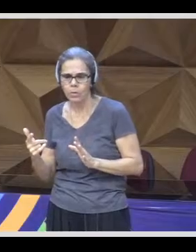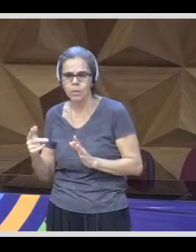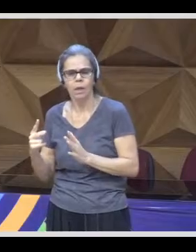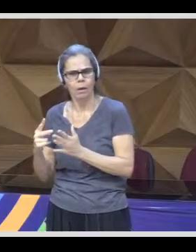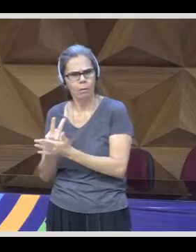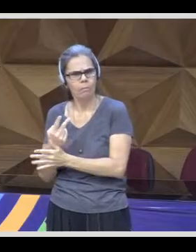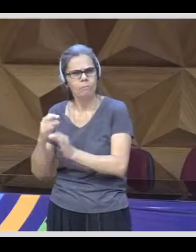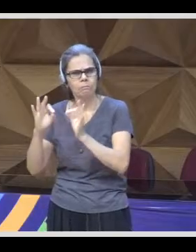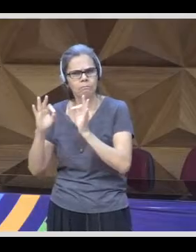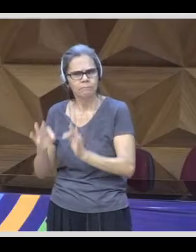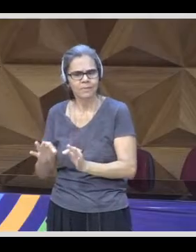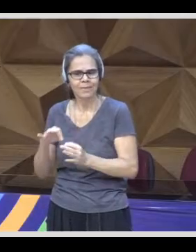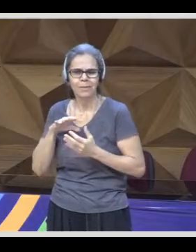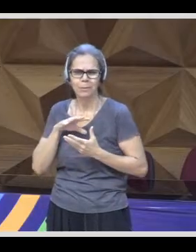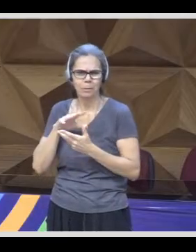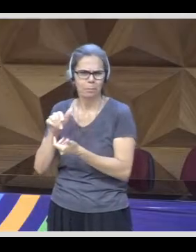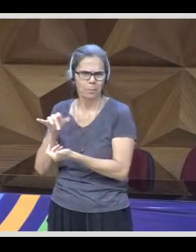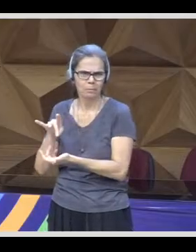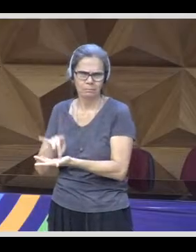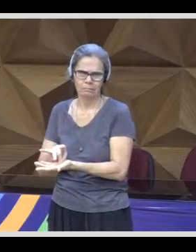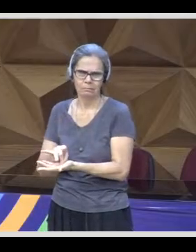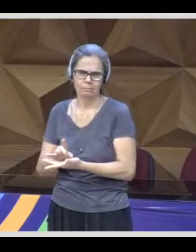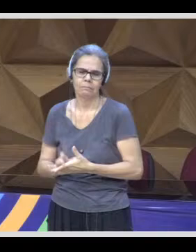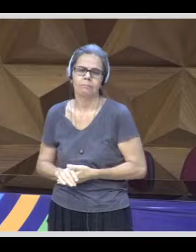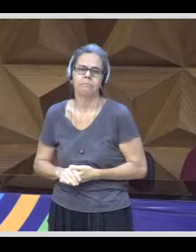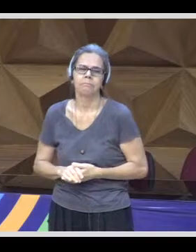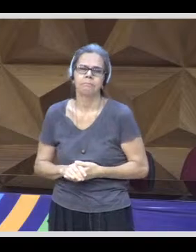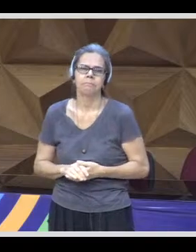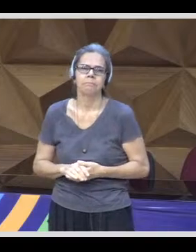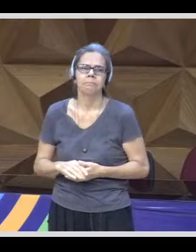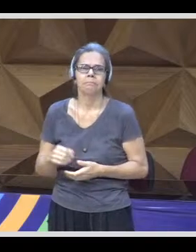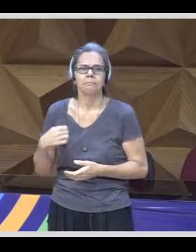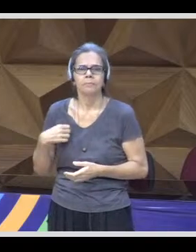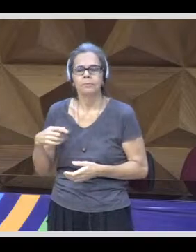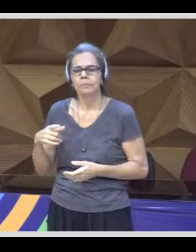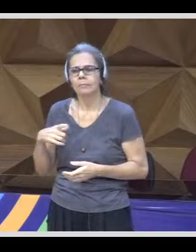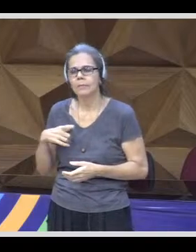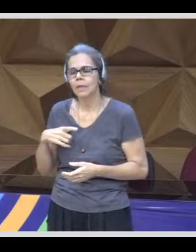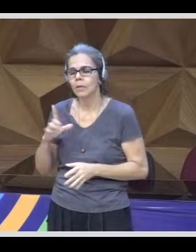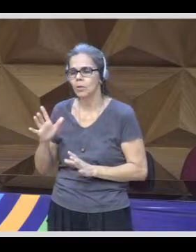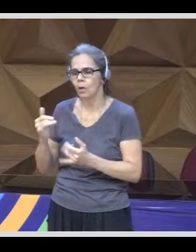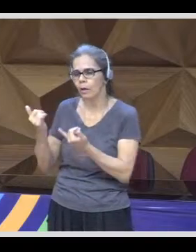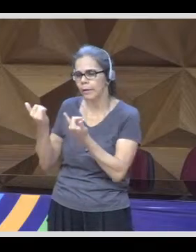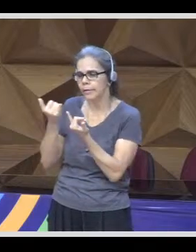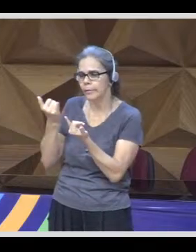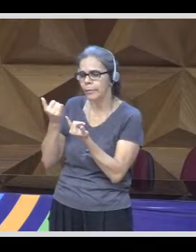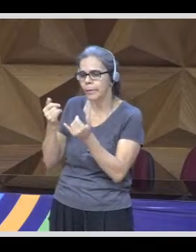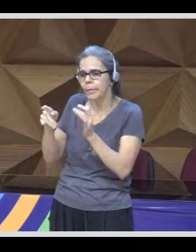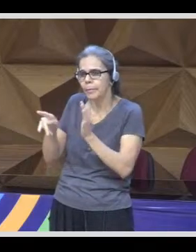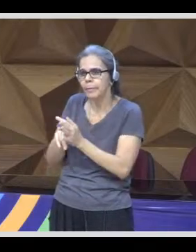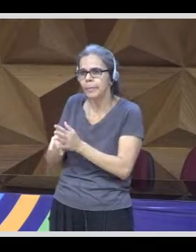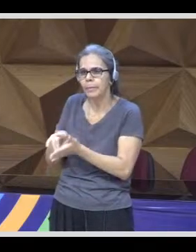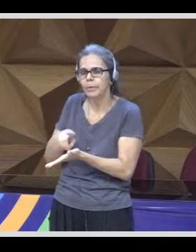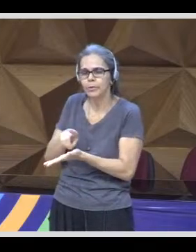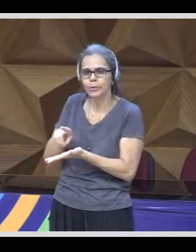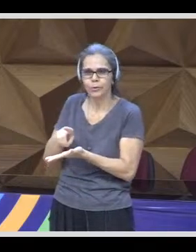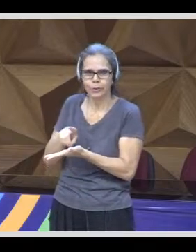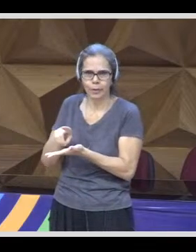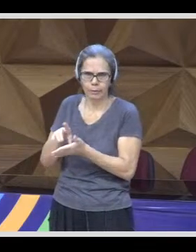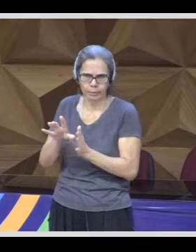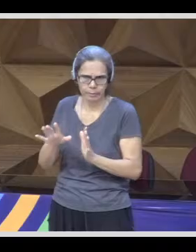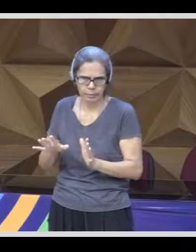the digital trace. So I wanted to be conservative here. I want to look at those edges that most probably with